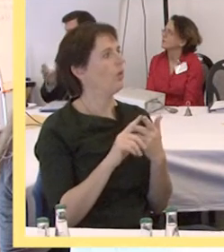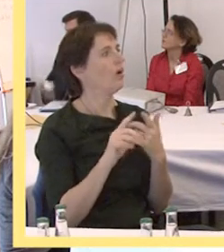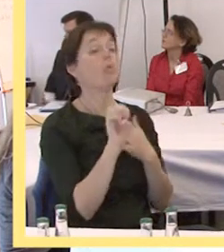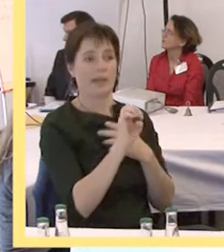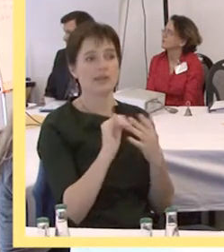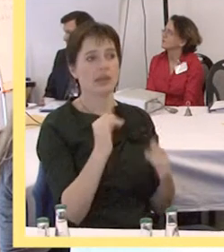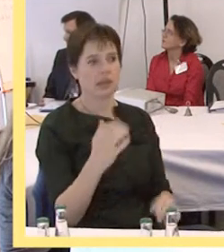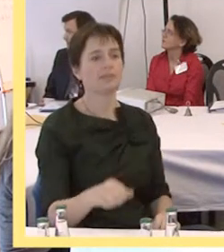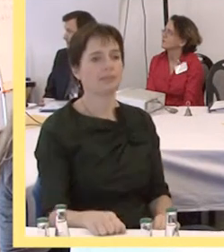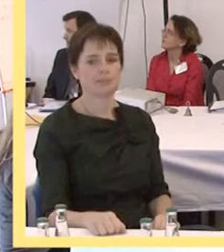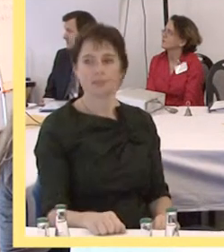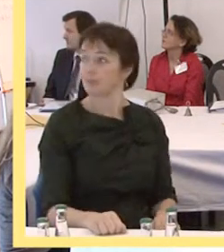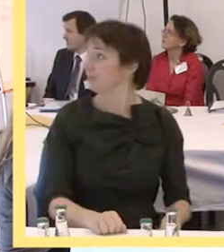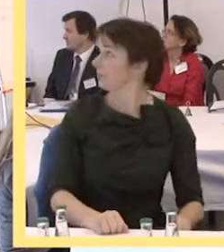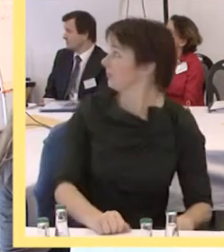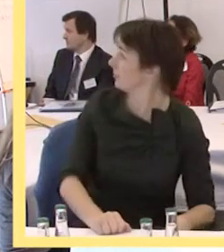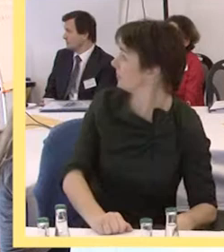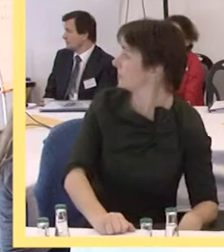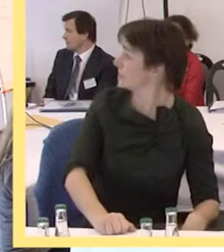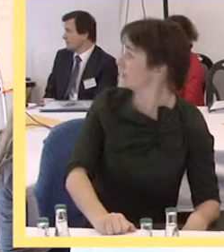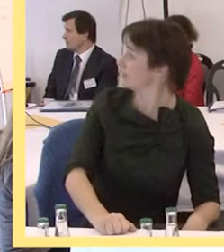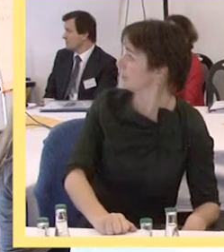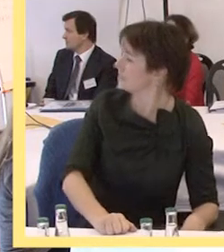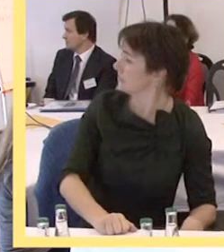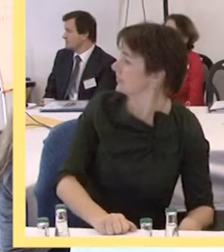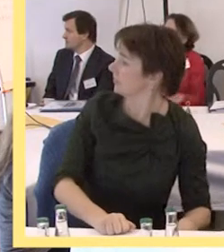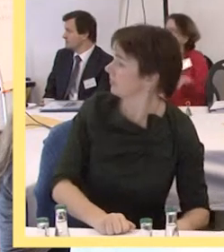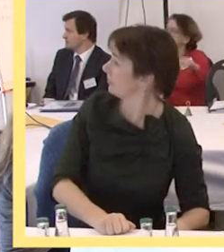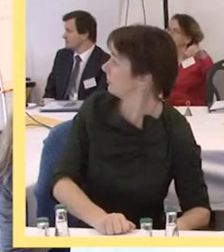they cover, what target groups, also what events.